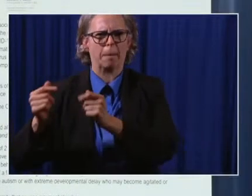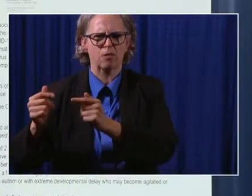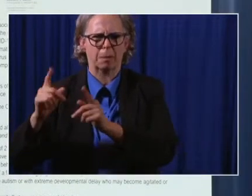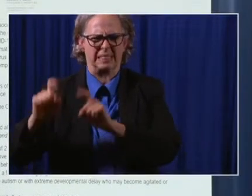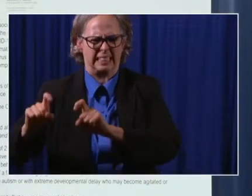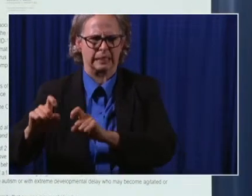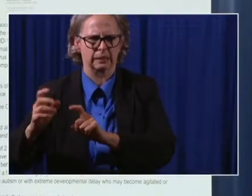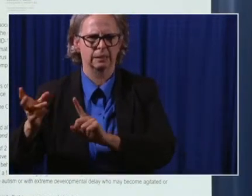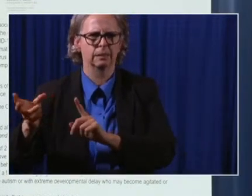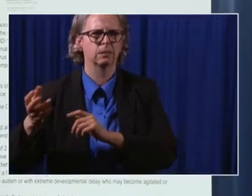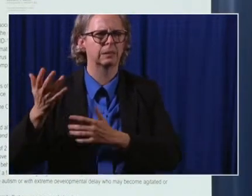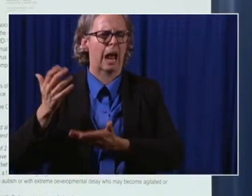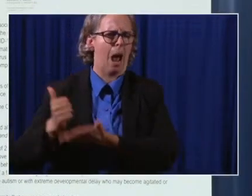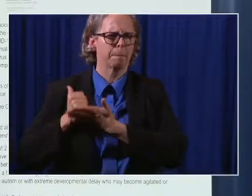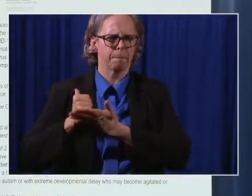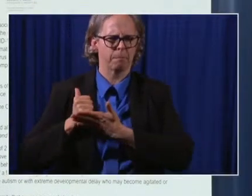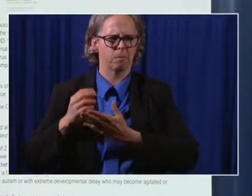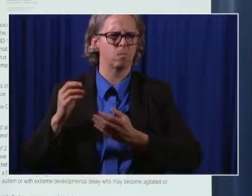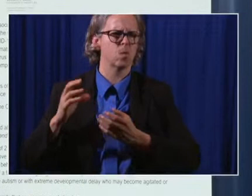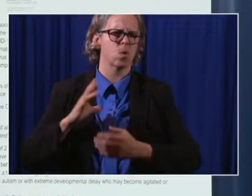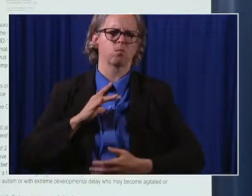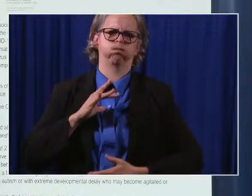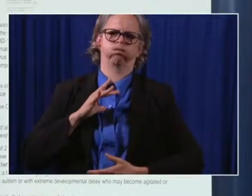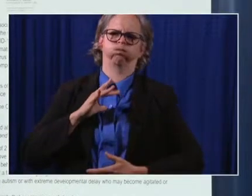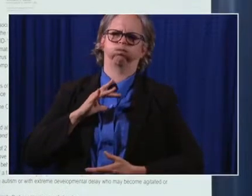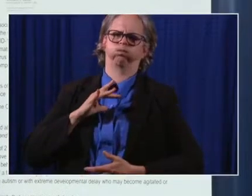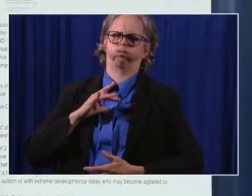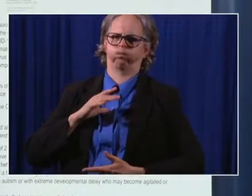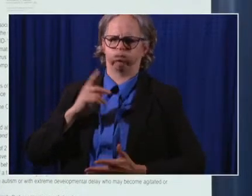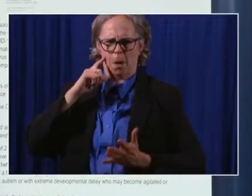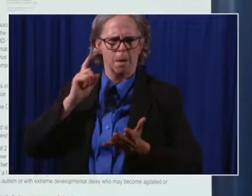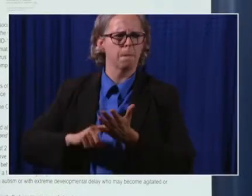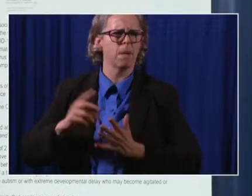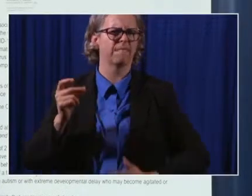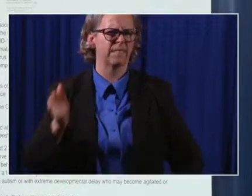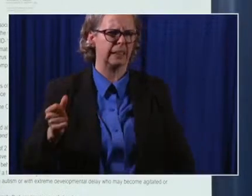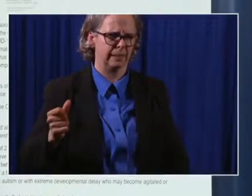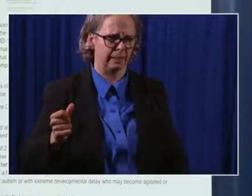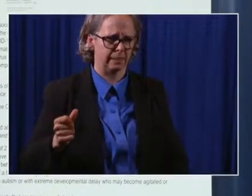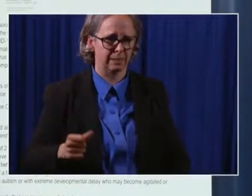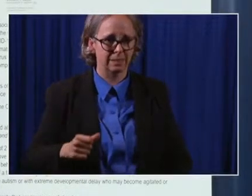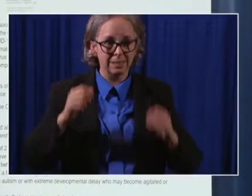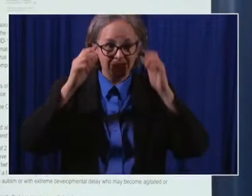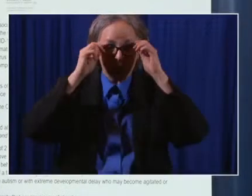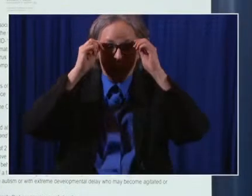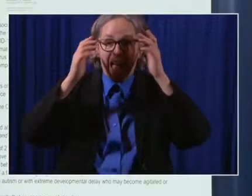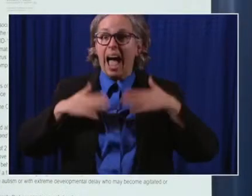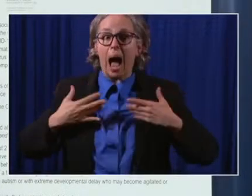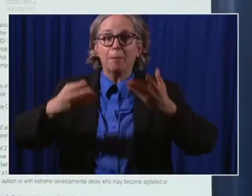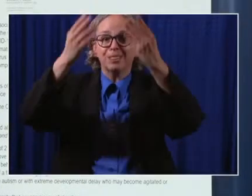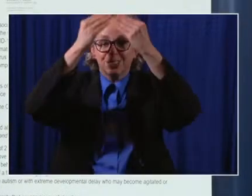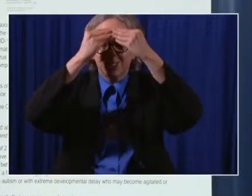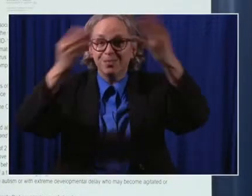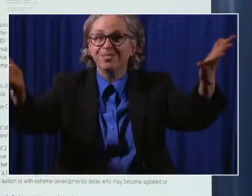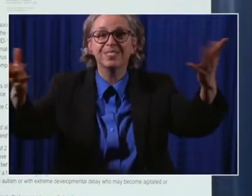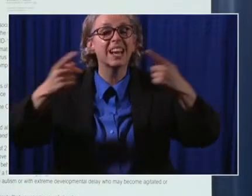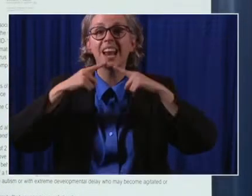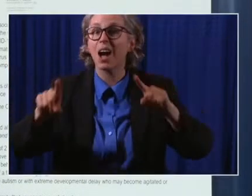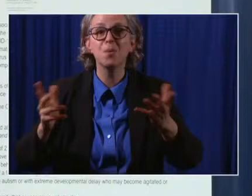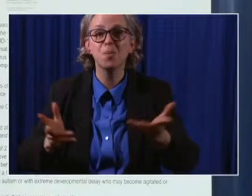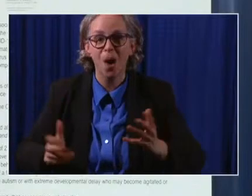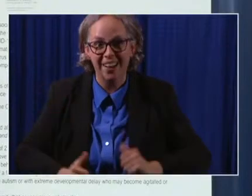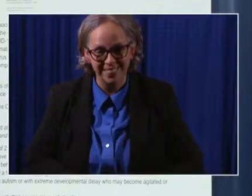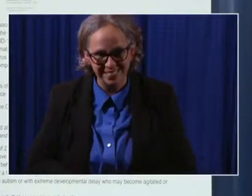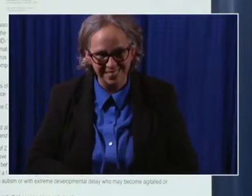addition to our plan to limit the spread of COVID-19. So I'm pleased to announce today that we are entering into a multi-state